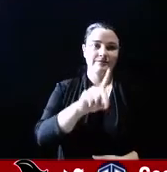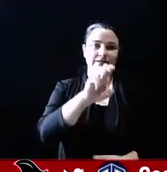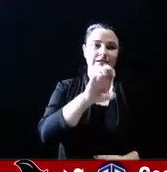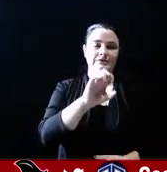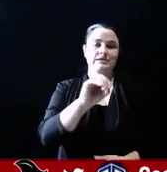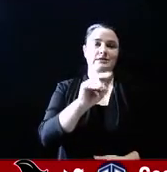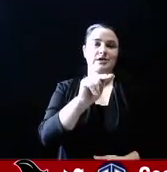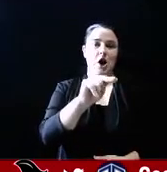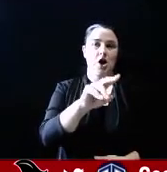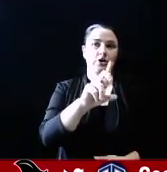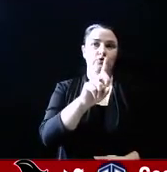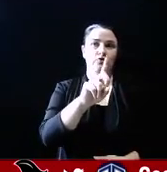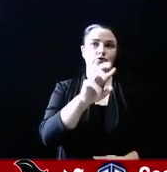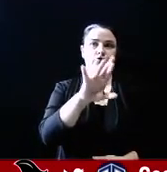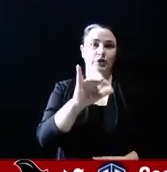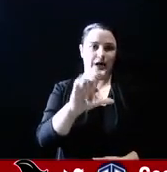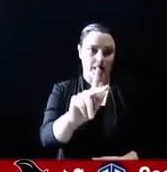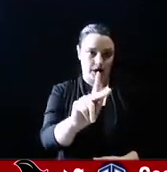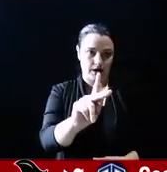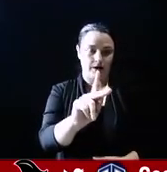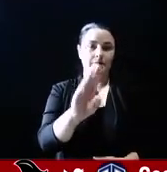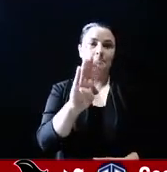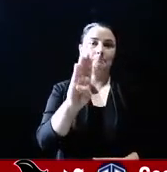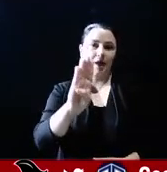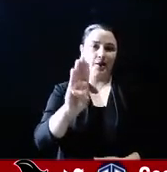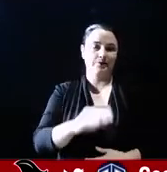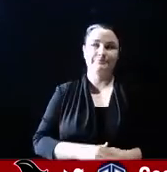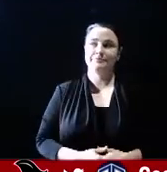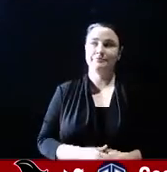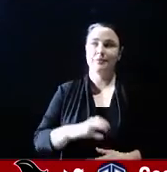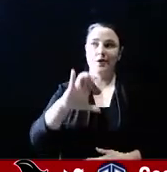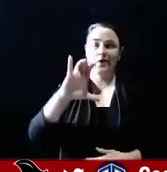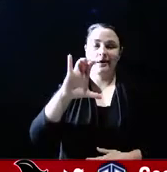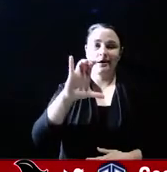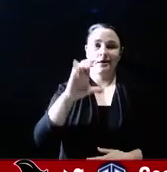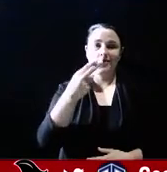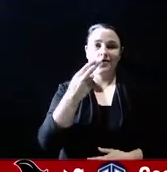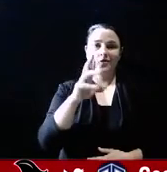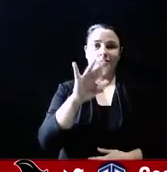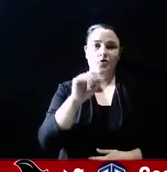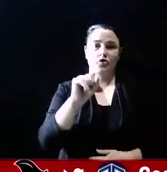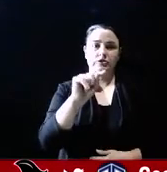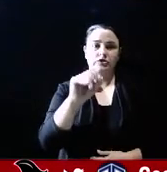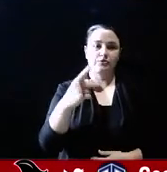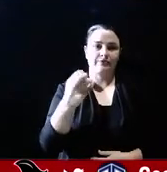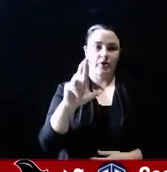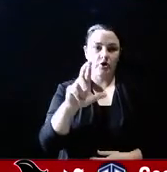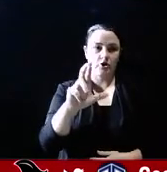Deandric Dewan Butler. Christopher Cabrales.